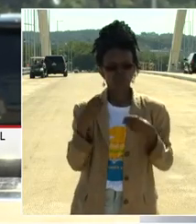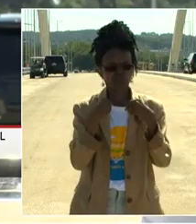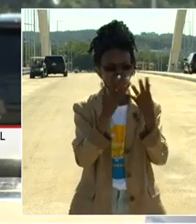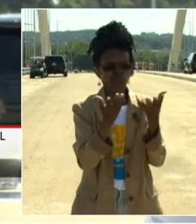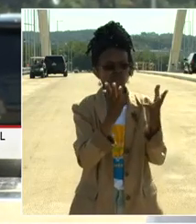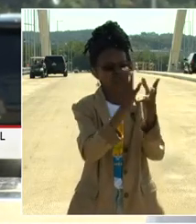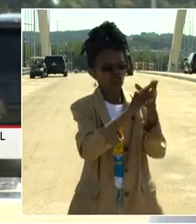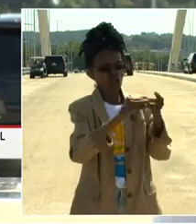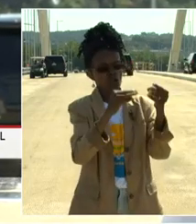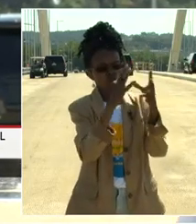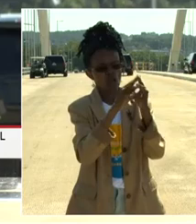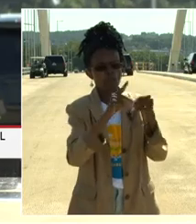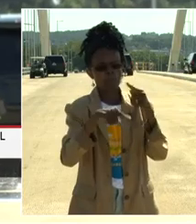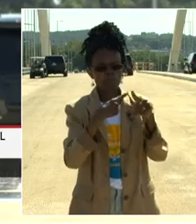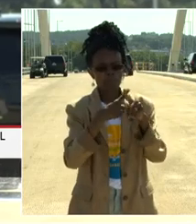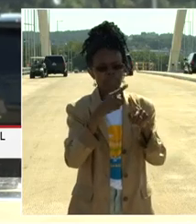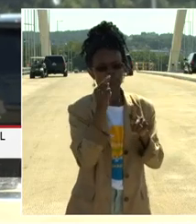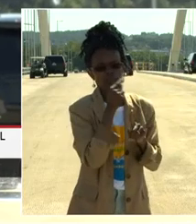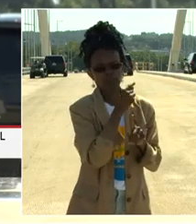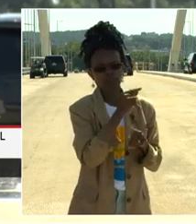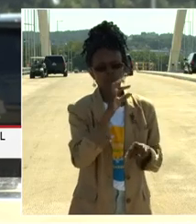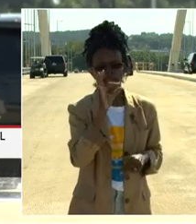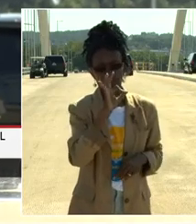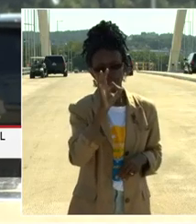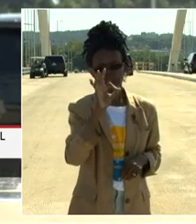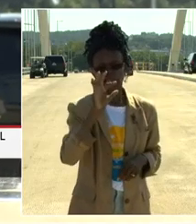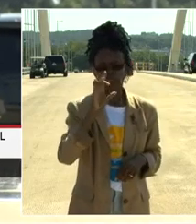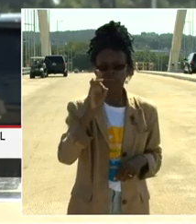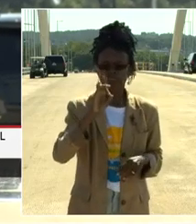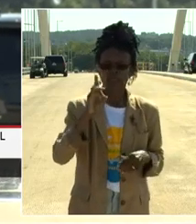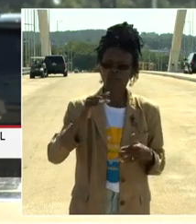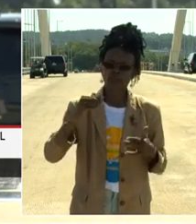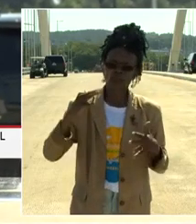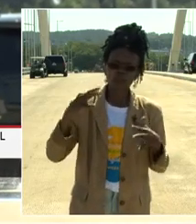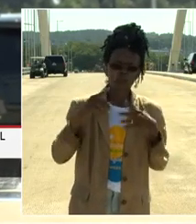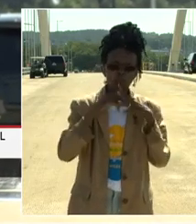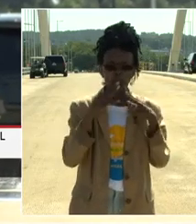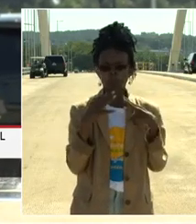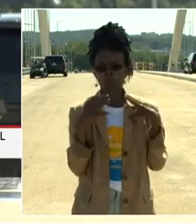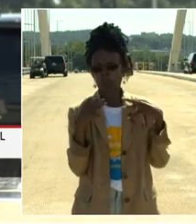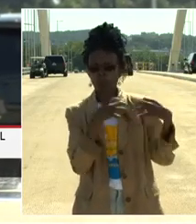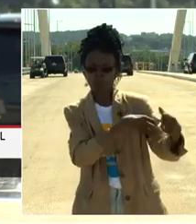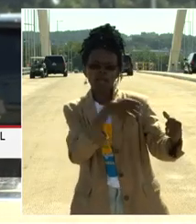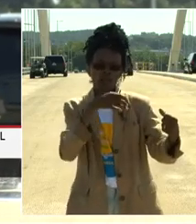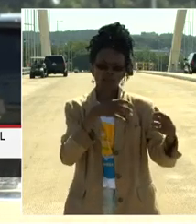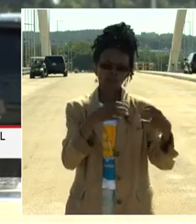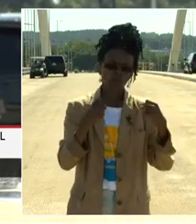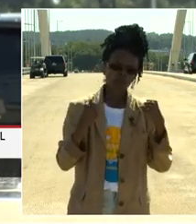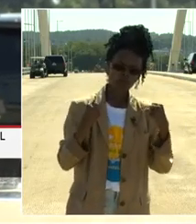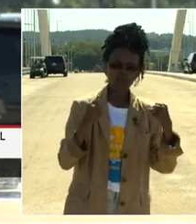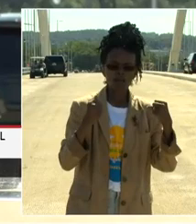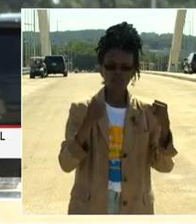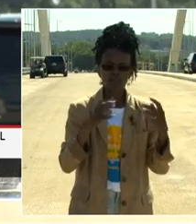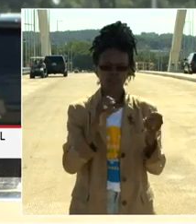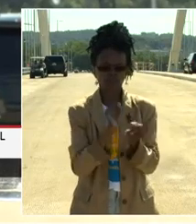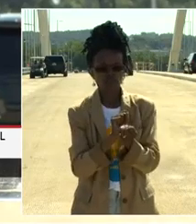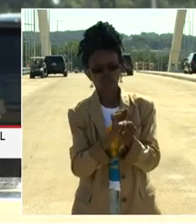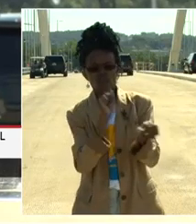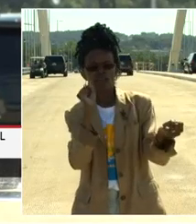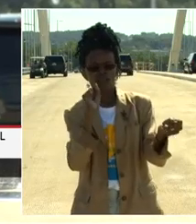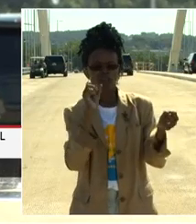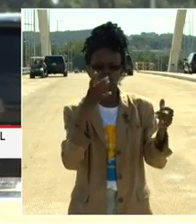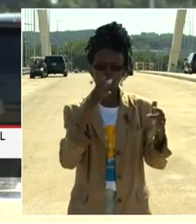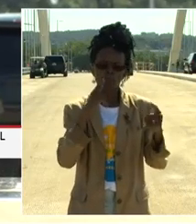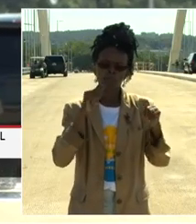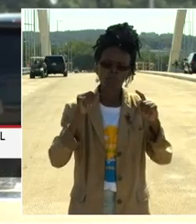by the might of his own hands. He rose to prominence with the undying loyalty